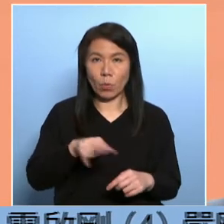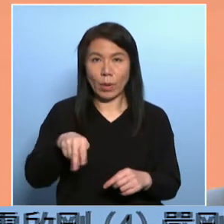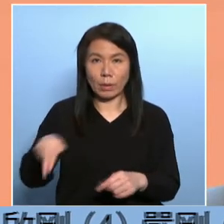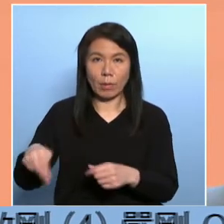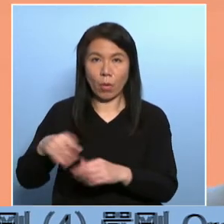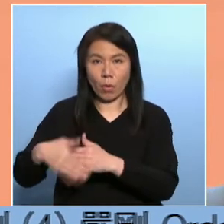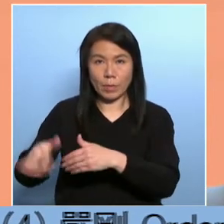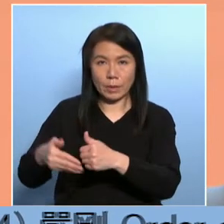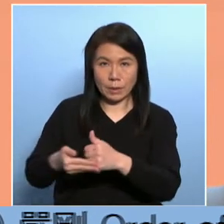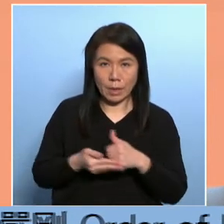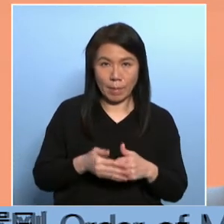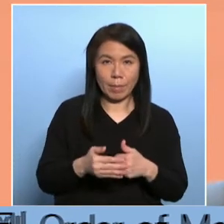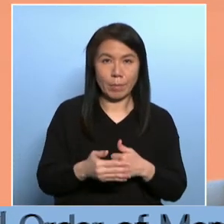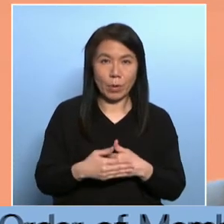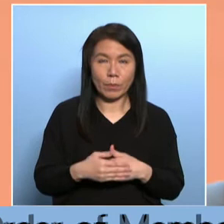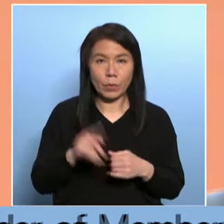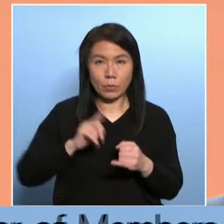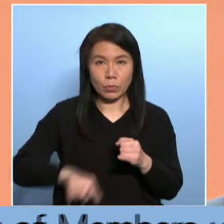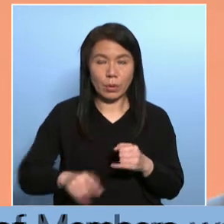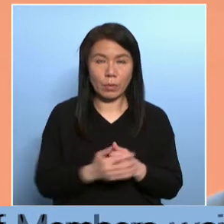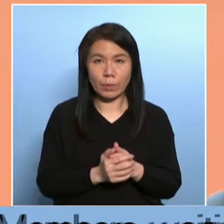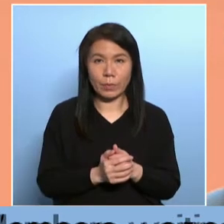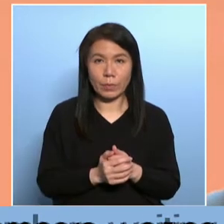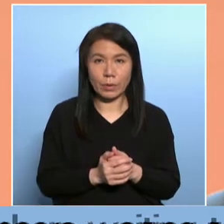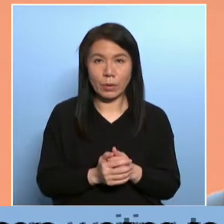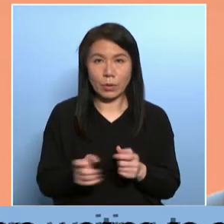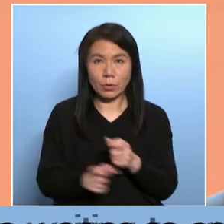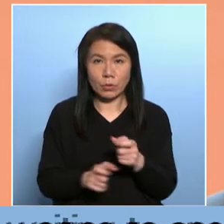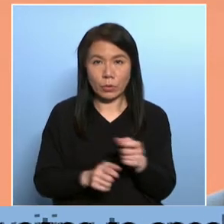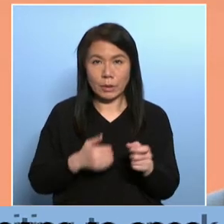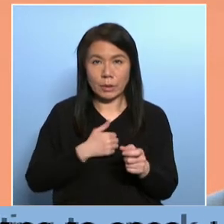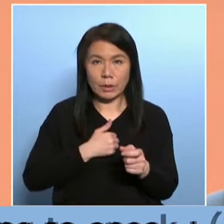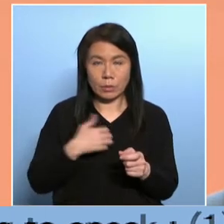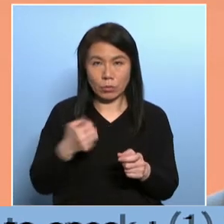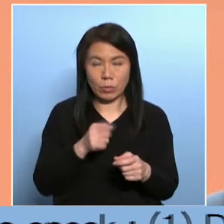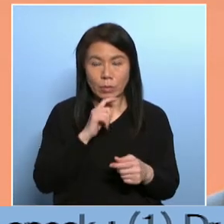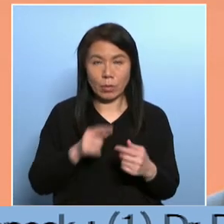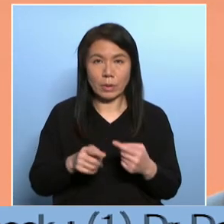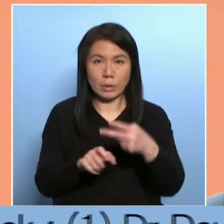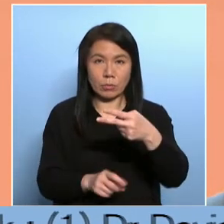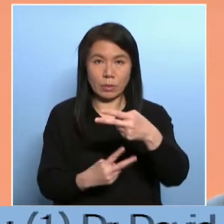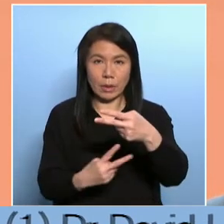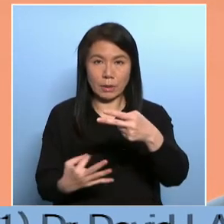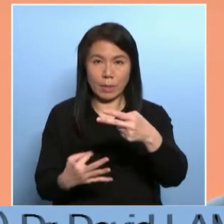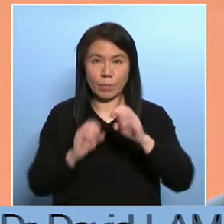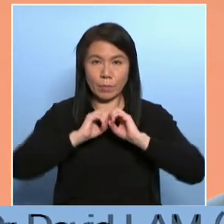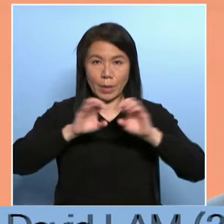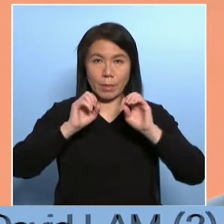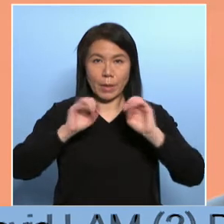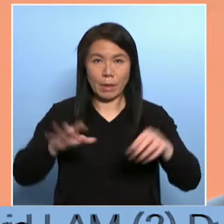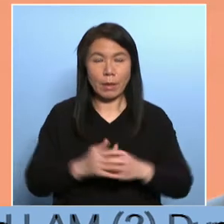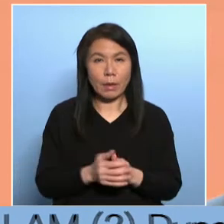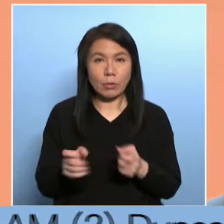then if we are not able to have enough manpower, then we will have to outsource it to other contractors. And